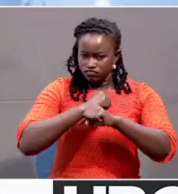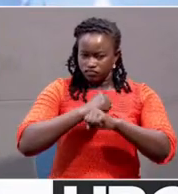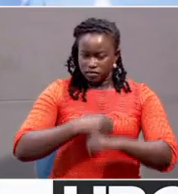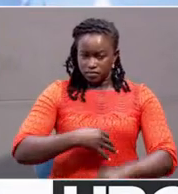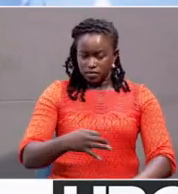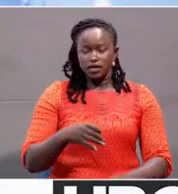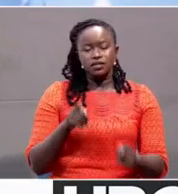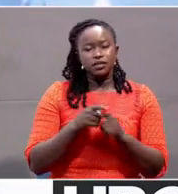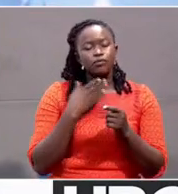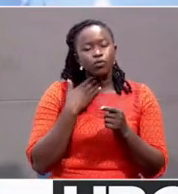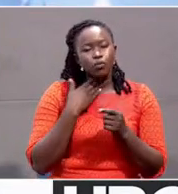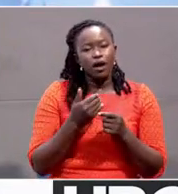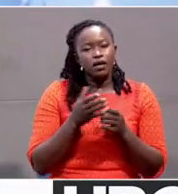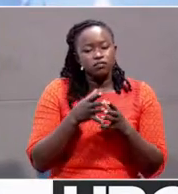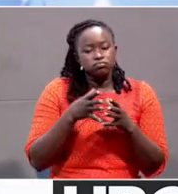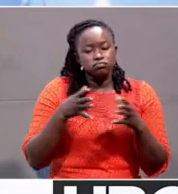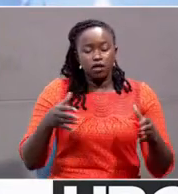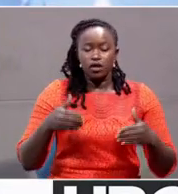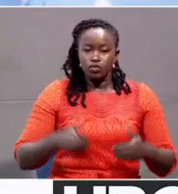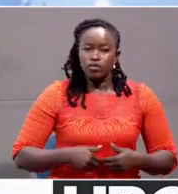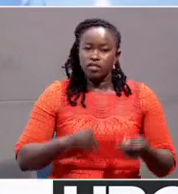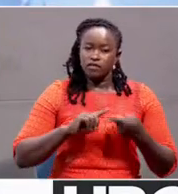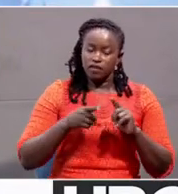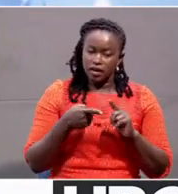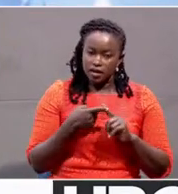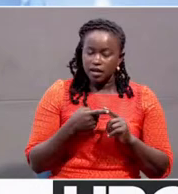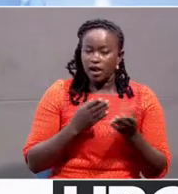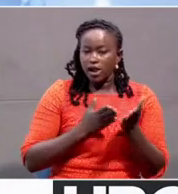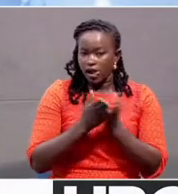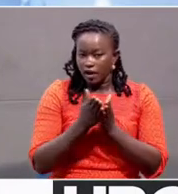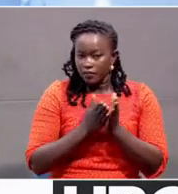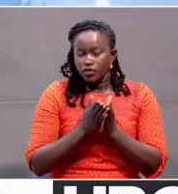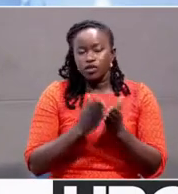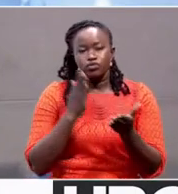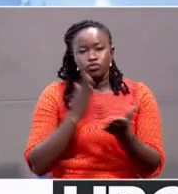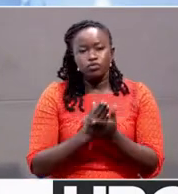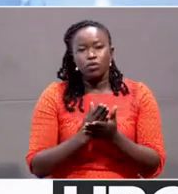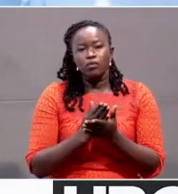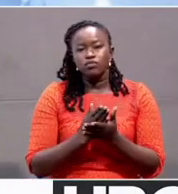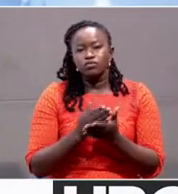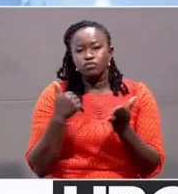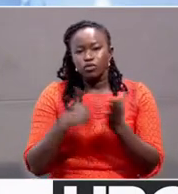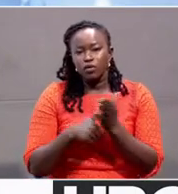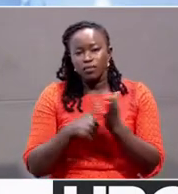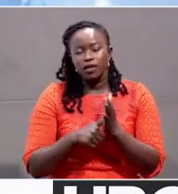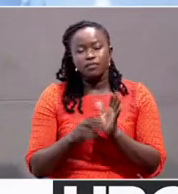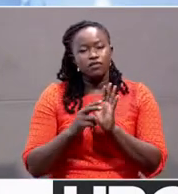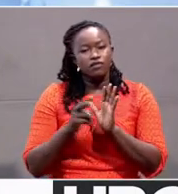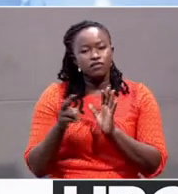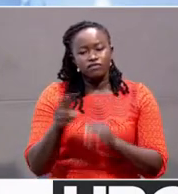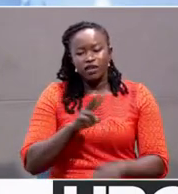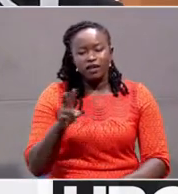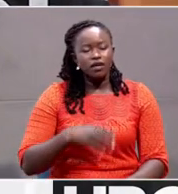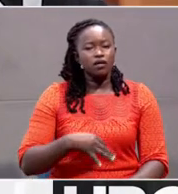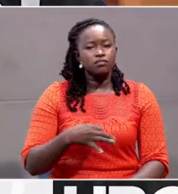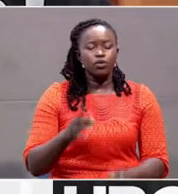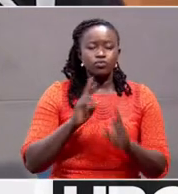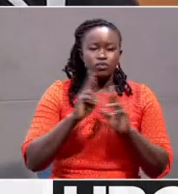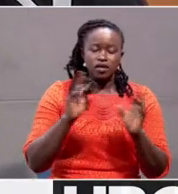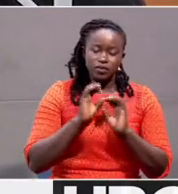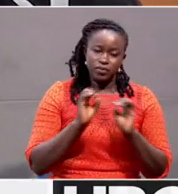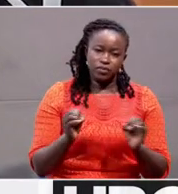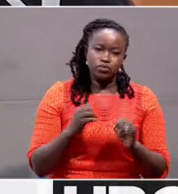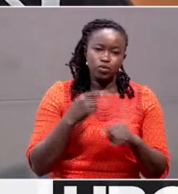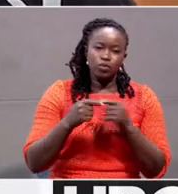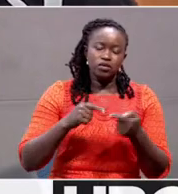increase youth-friendly services to avert such calamities like unwanted pregnancies, which are on the rise. Details follow.